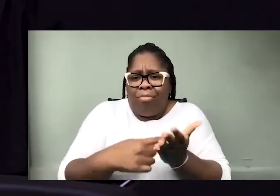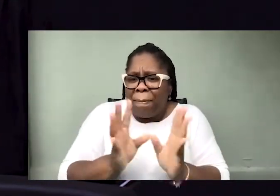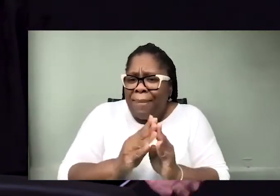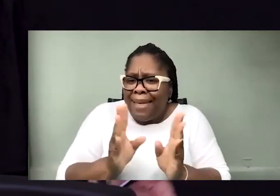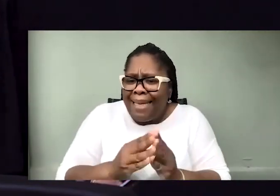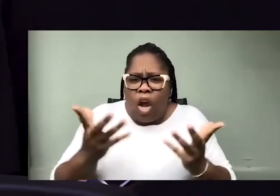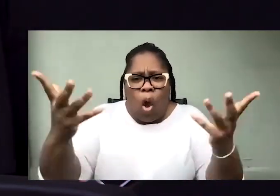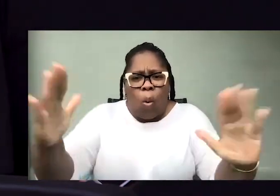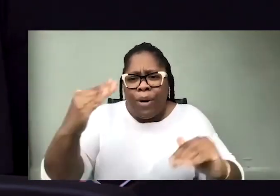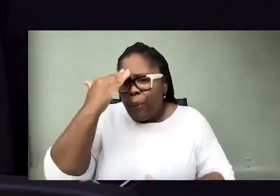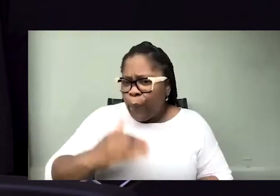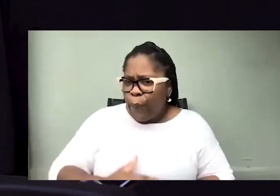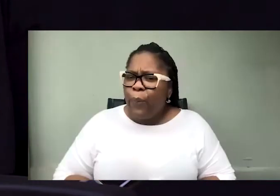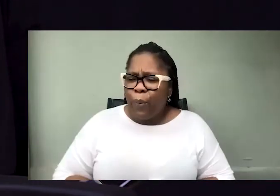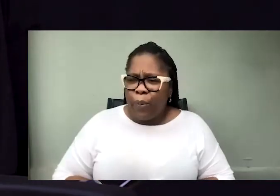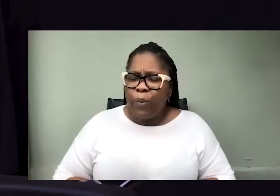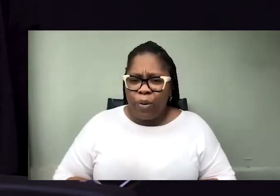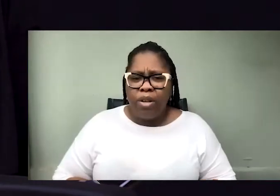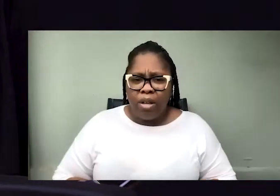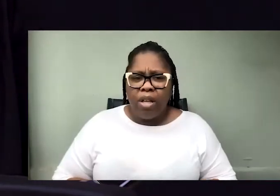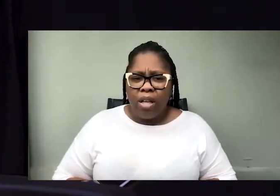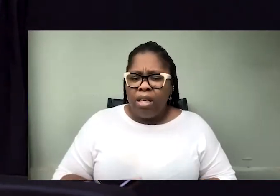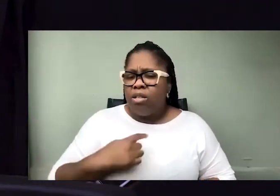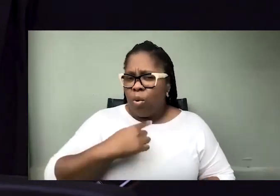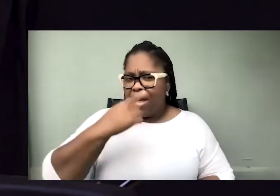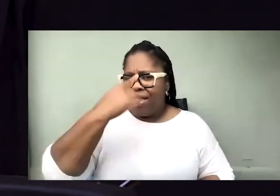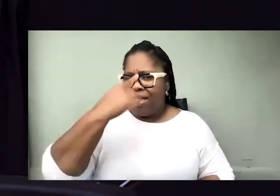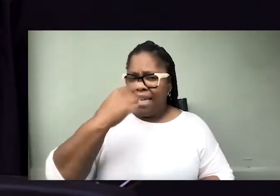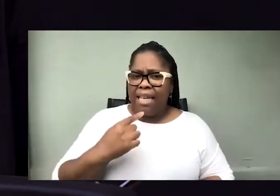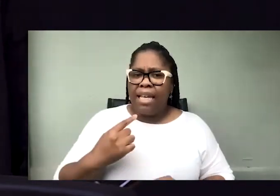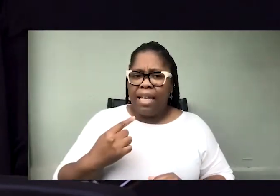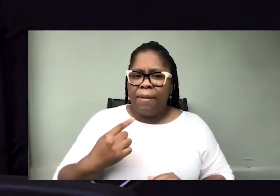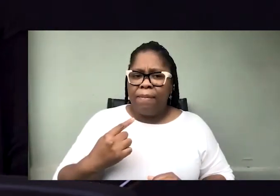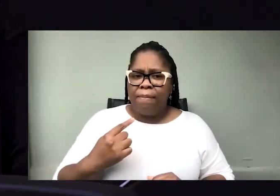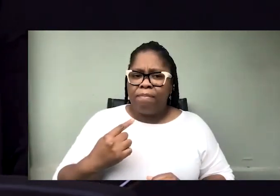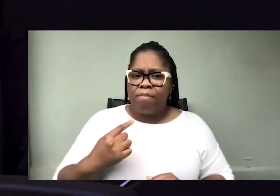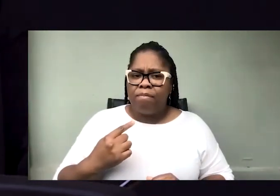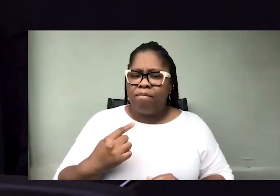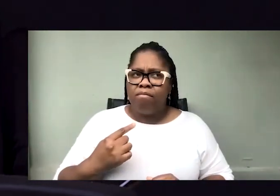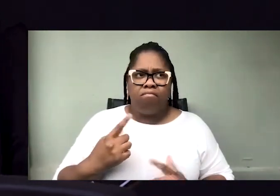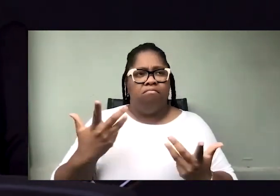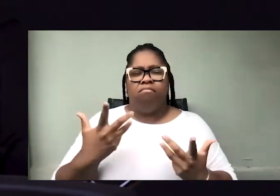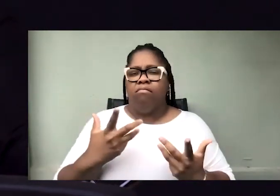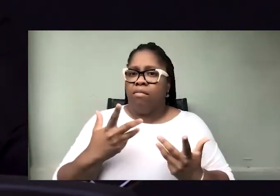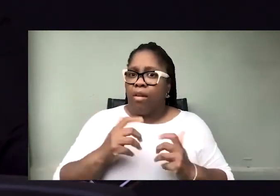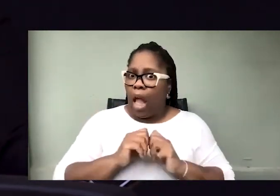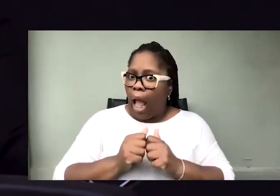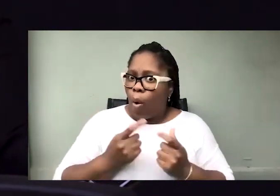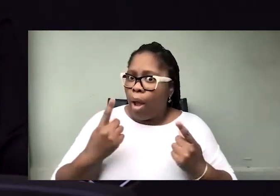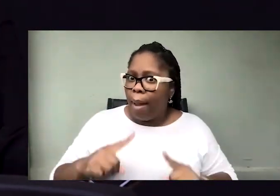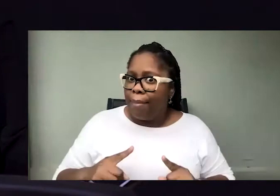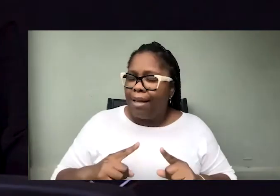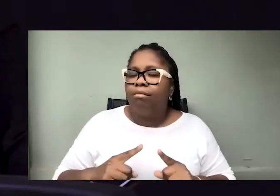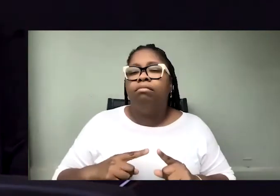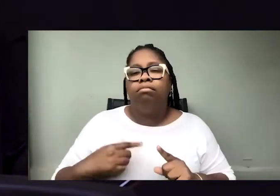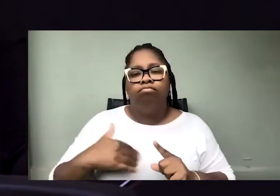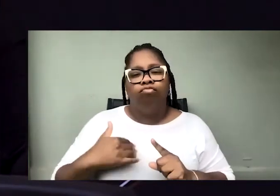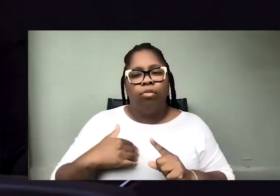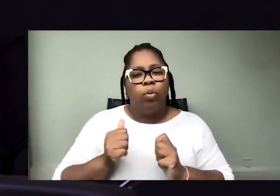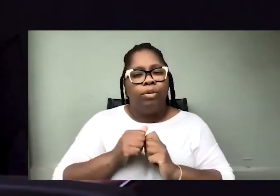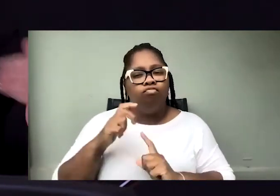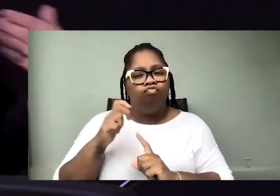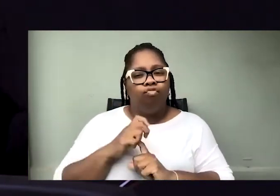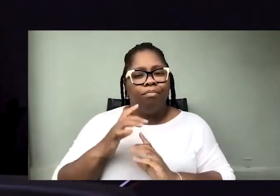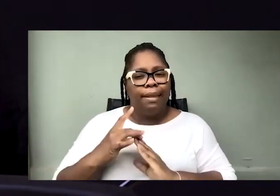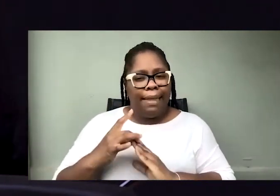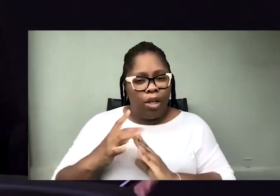We already knew who the players were. And I think that happened with great leadership, but I also think what that did was it happened